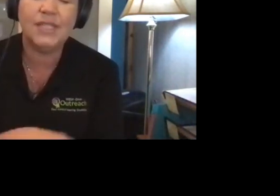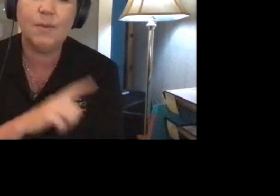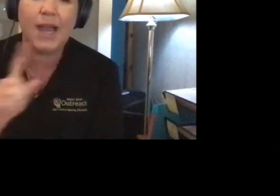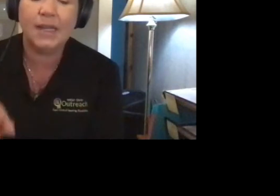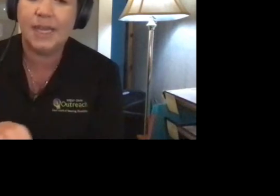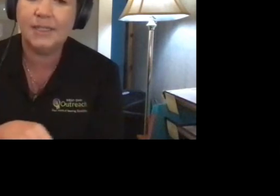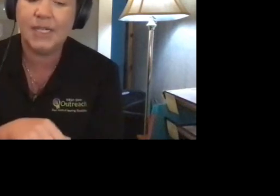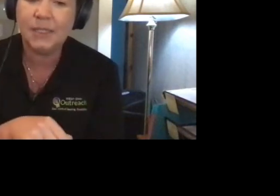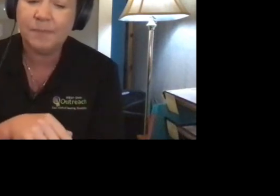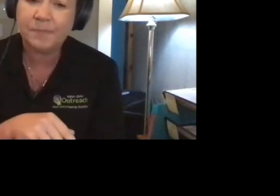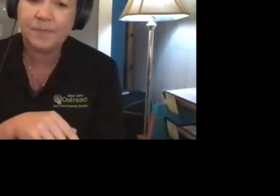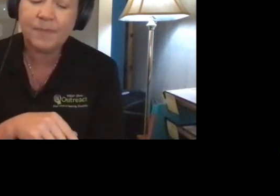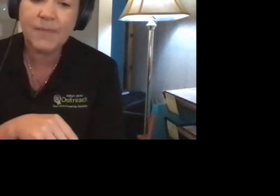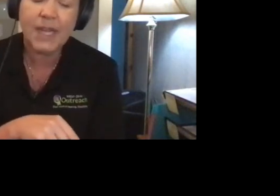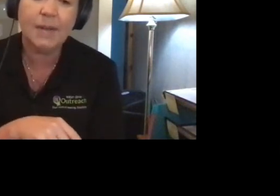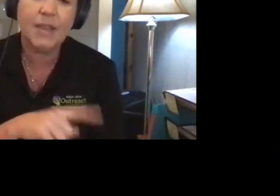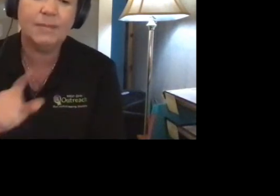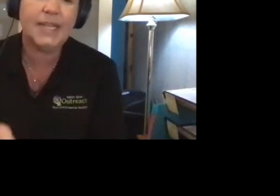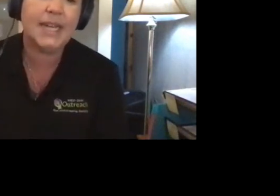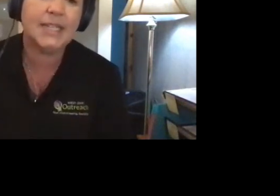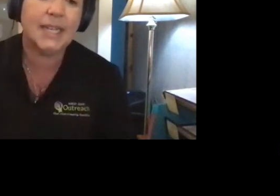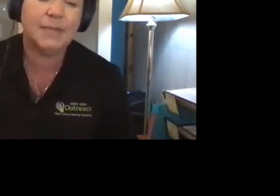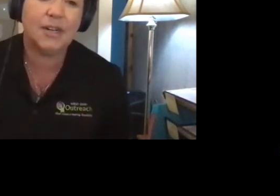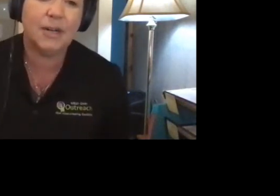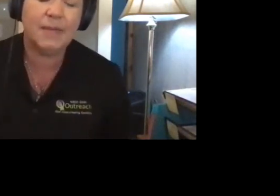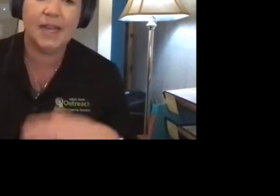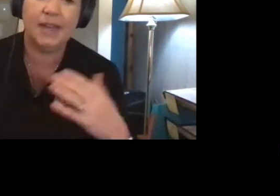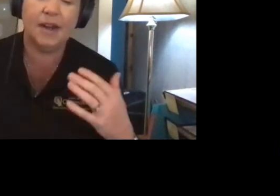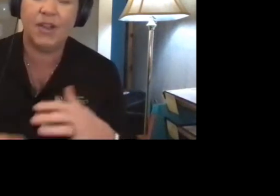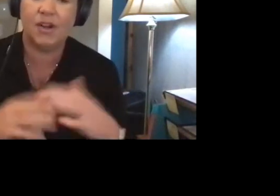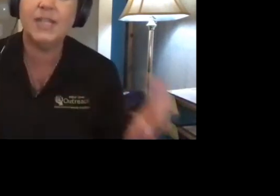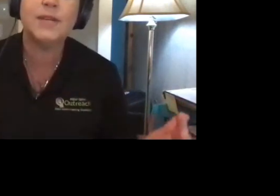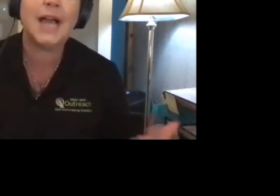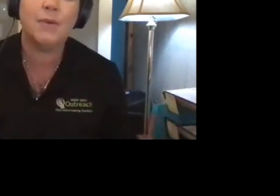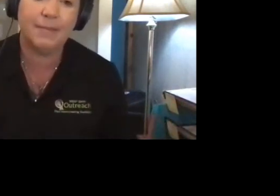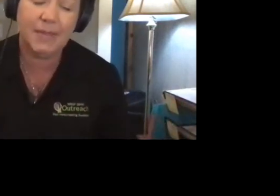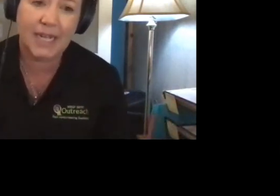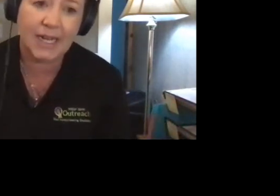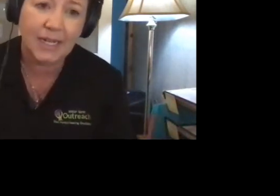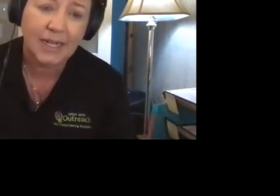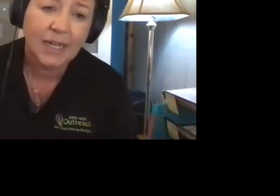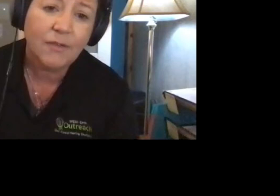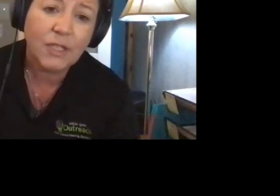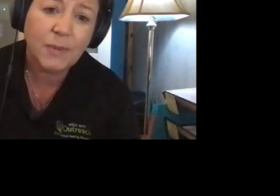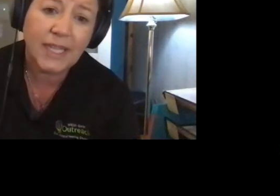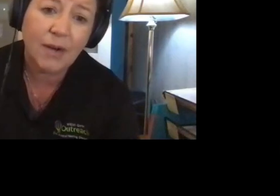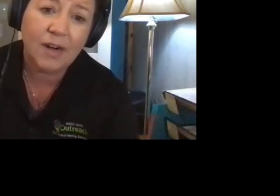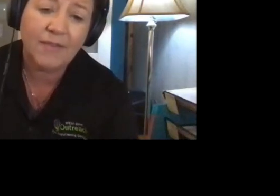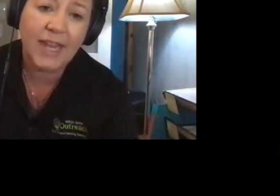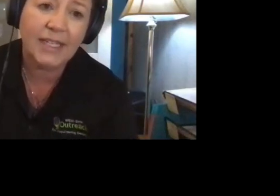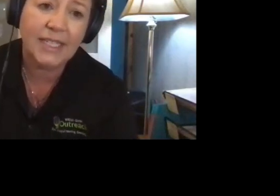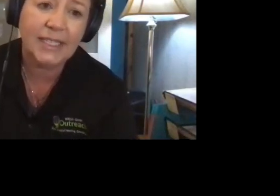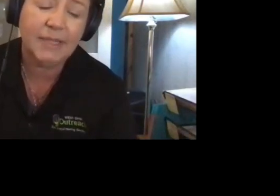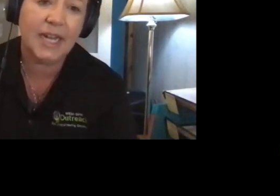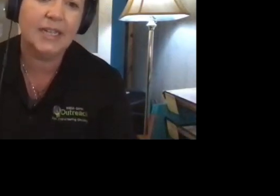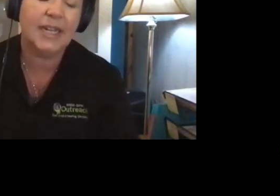not those statewide assessments and those mandated assessments are going to be done, or if they're going to allow them to be done virtually, or if